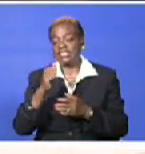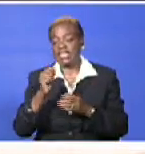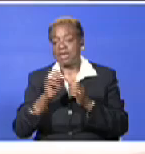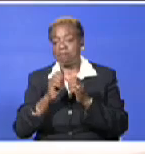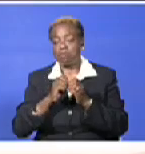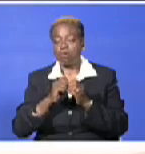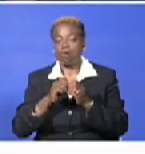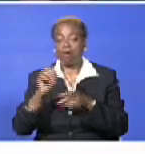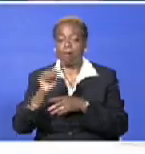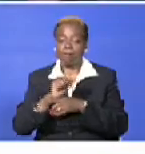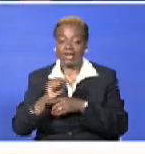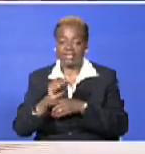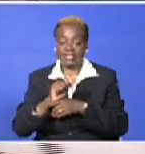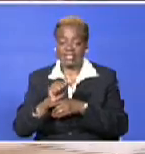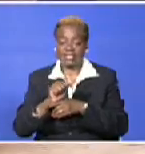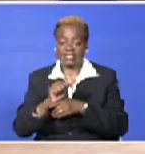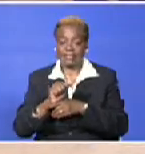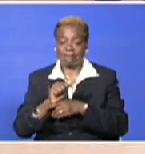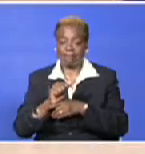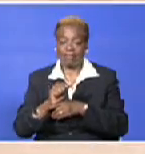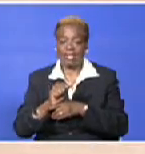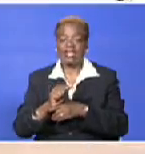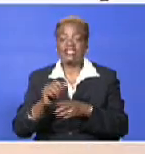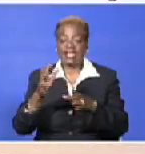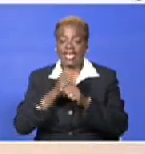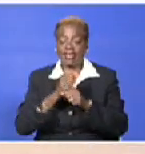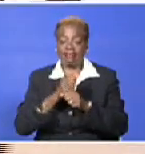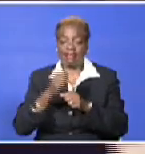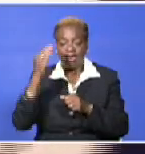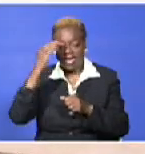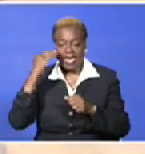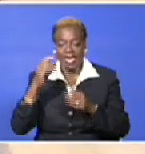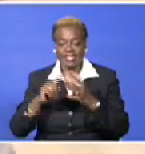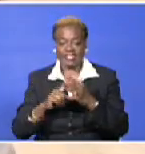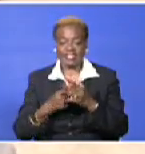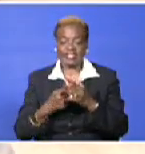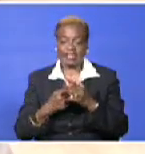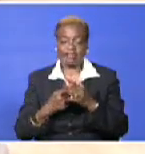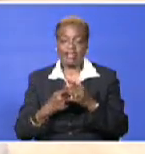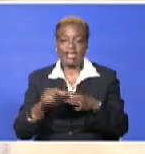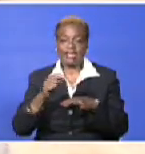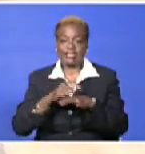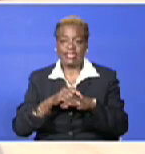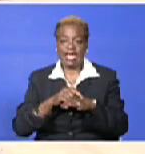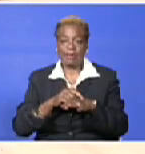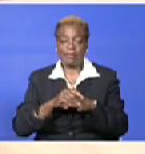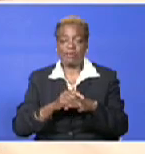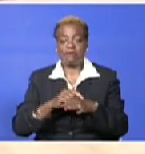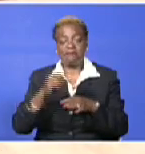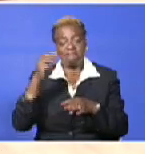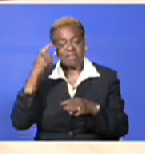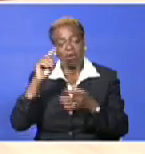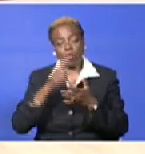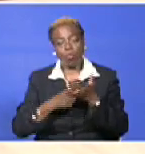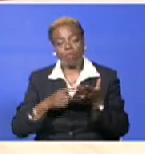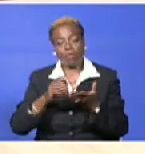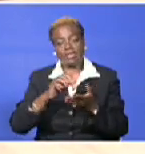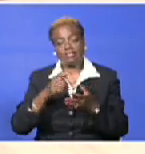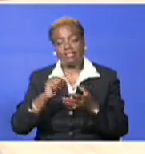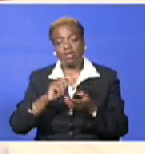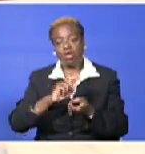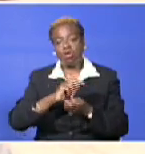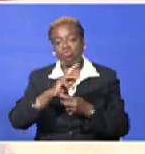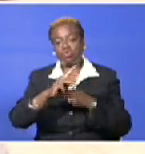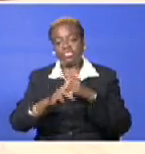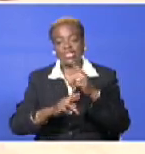guys? That's kind of the key for it, right? Just to kind of get a little bit of a head start. It's in time where you can kind of figure out what the rotation is going to look like. What does 6